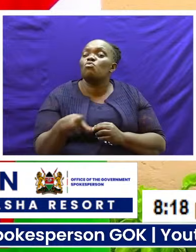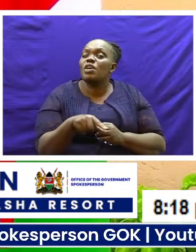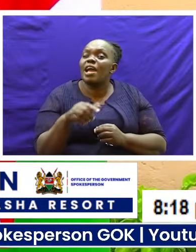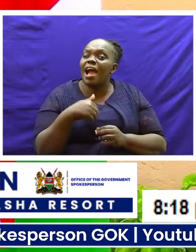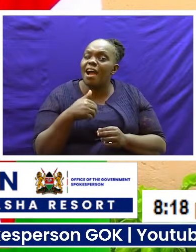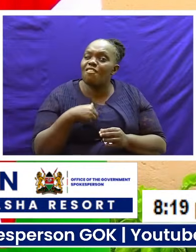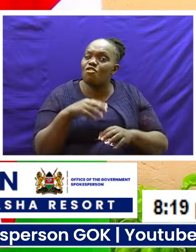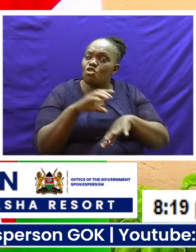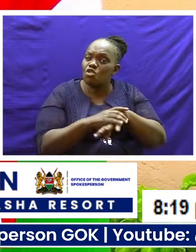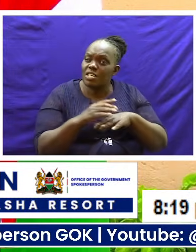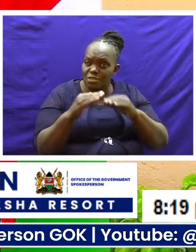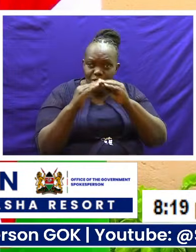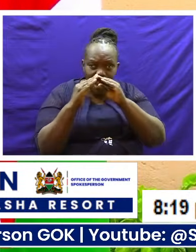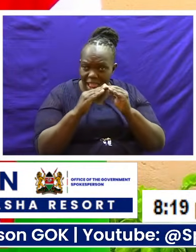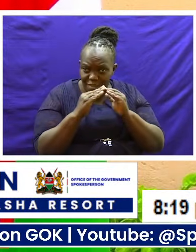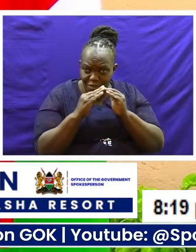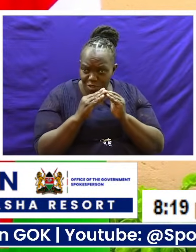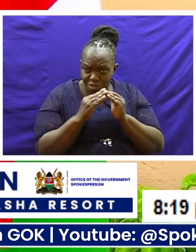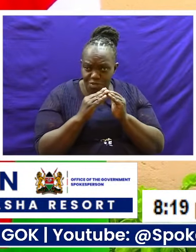gotten to a level... That's a kicker.